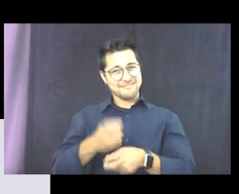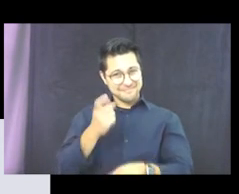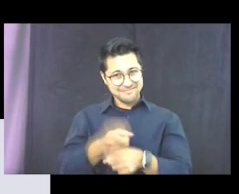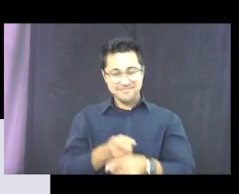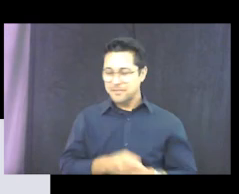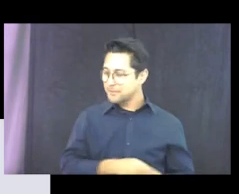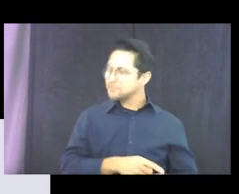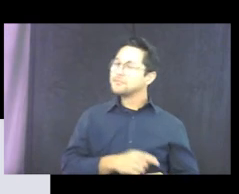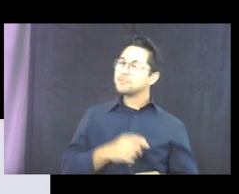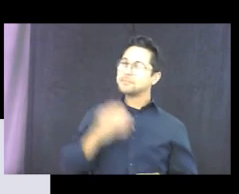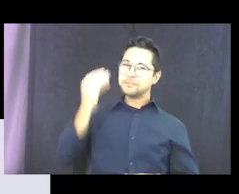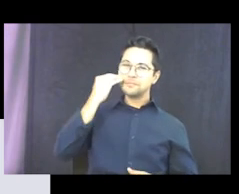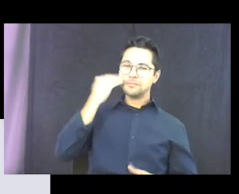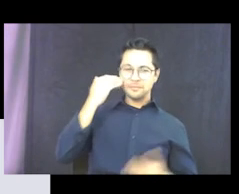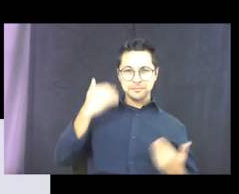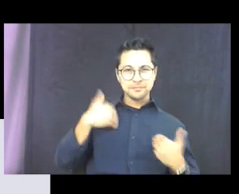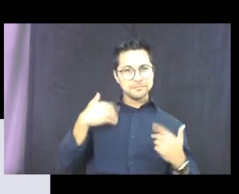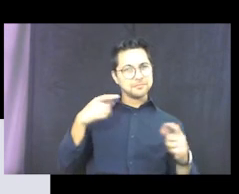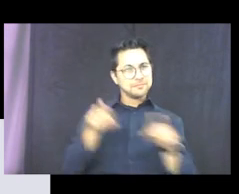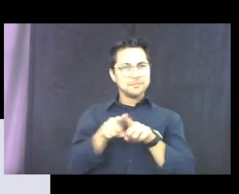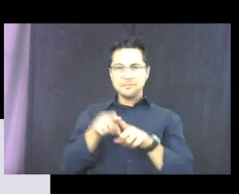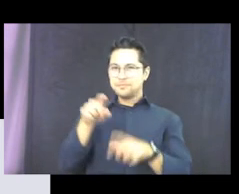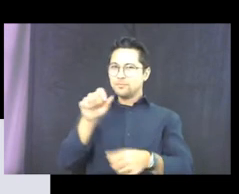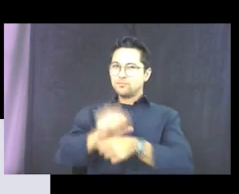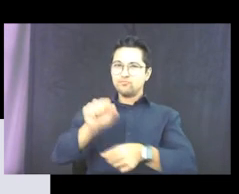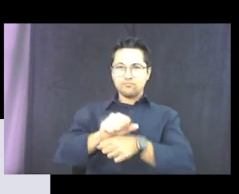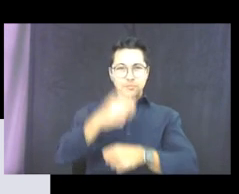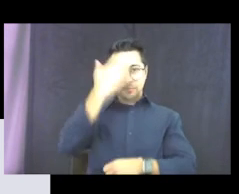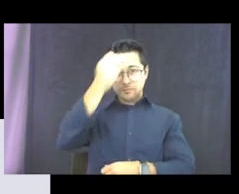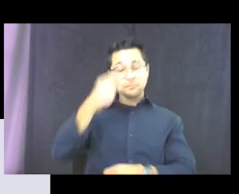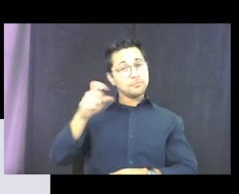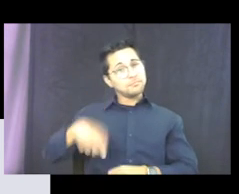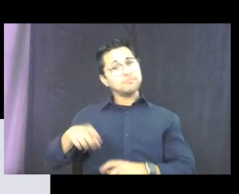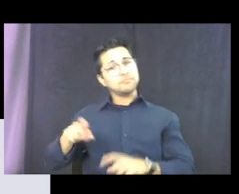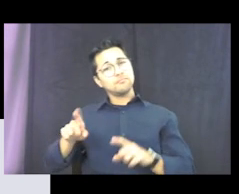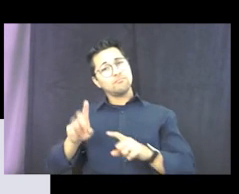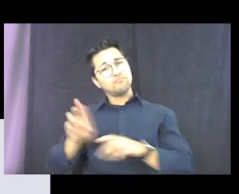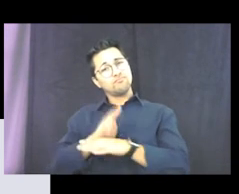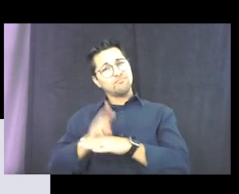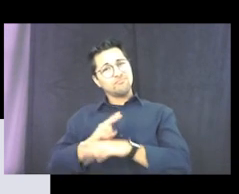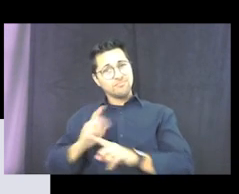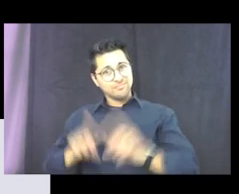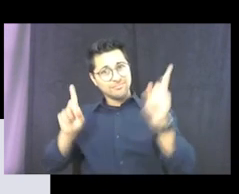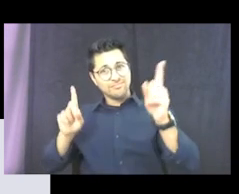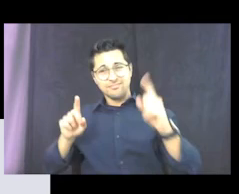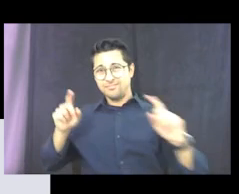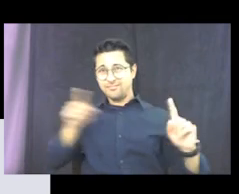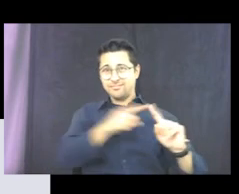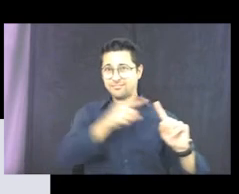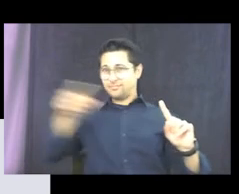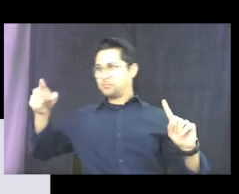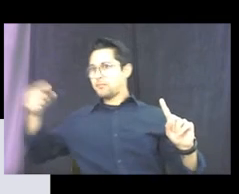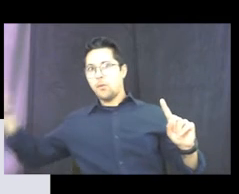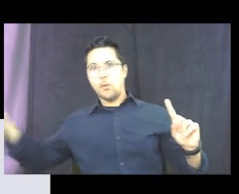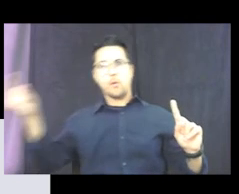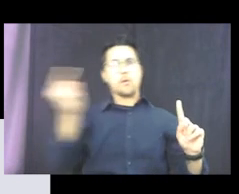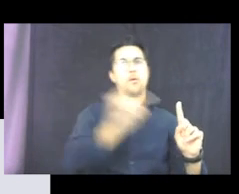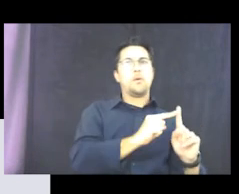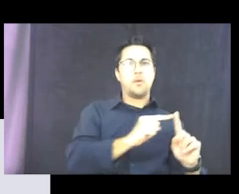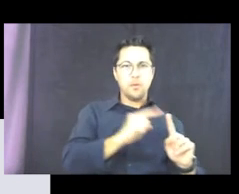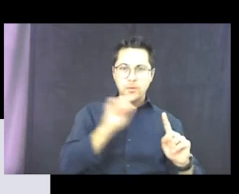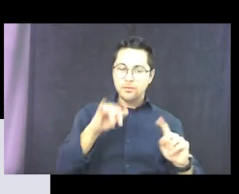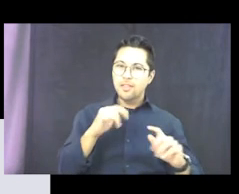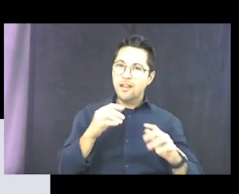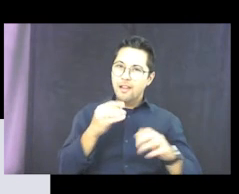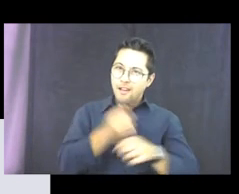So even though we had the same working memory, we had to use it differently, and that caused something different. So